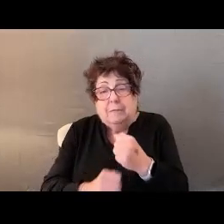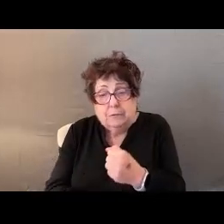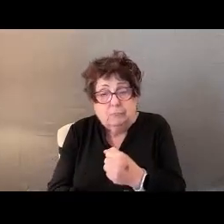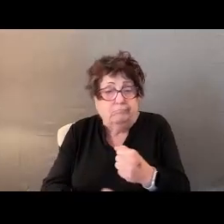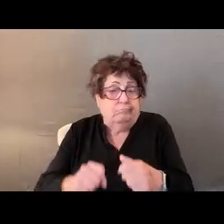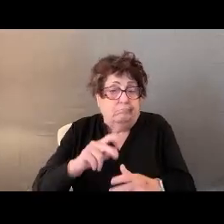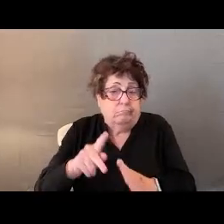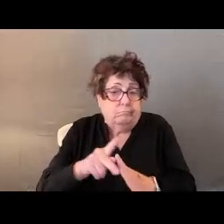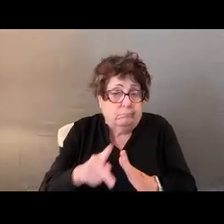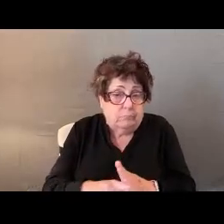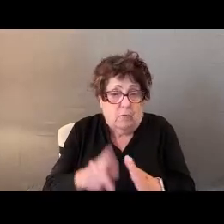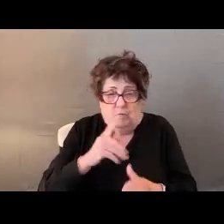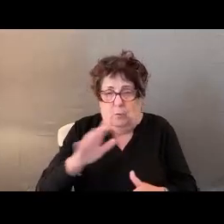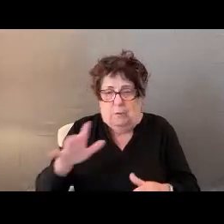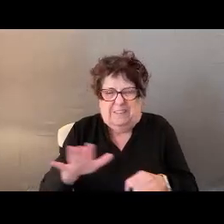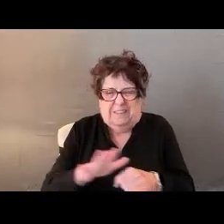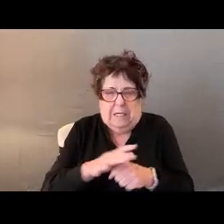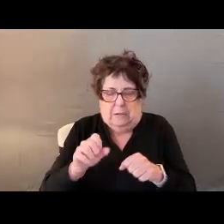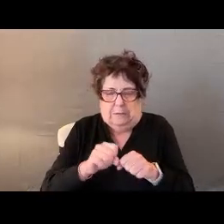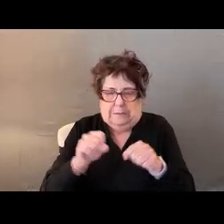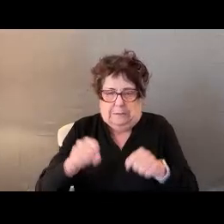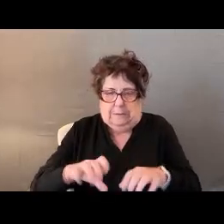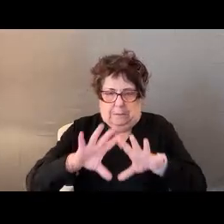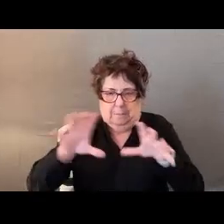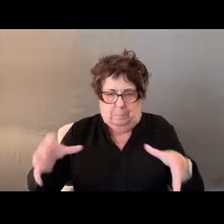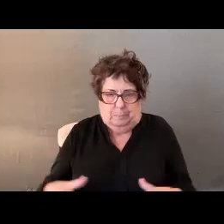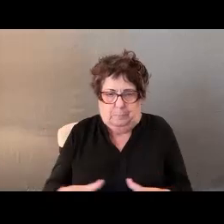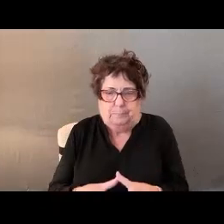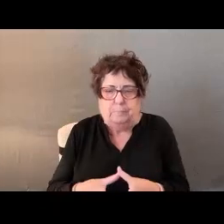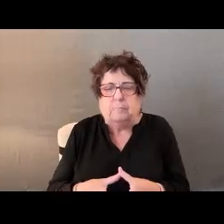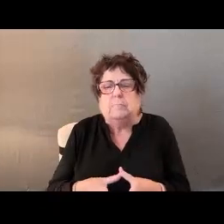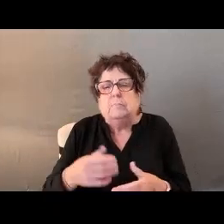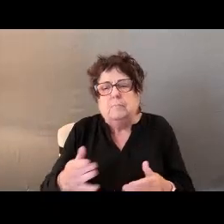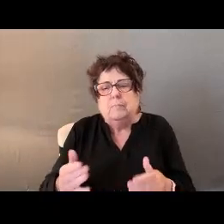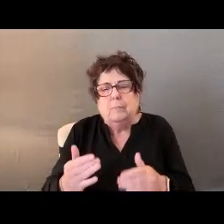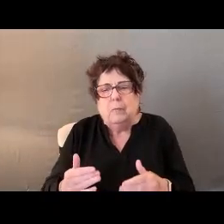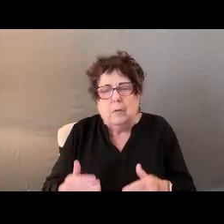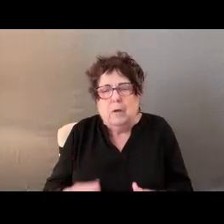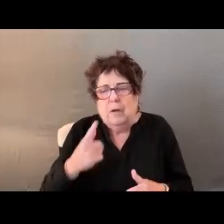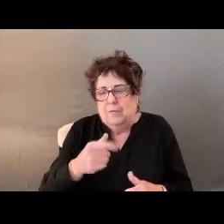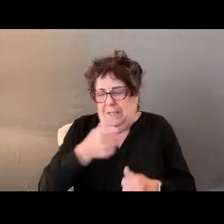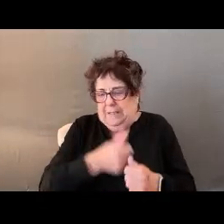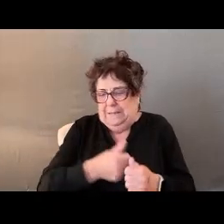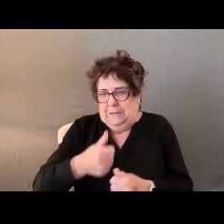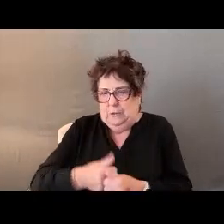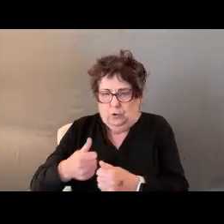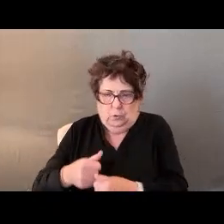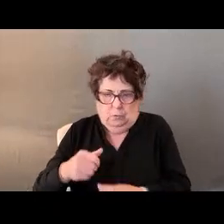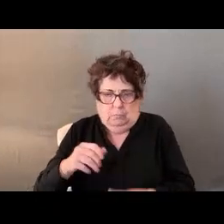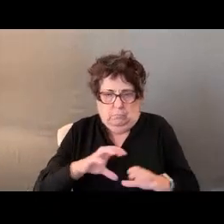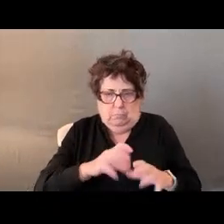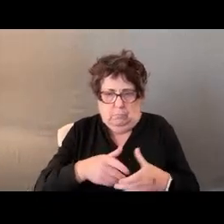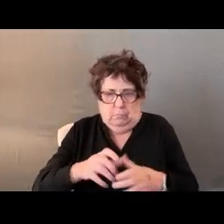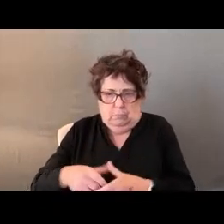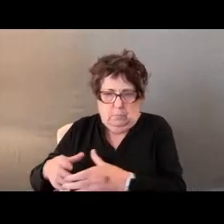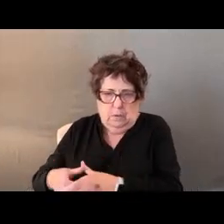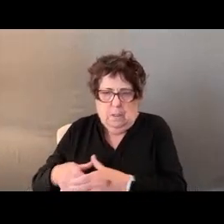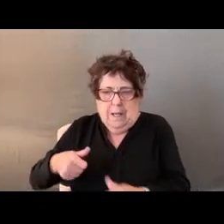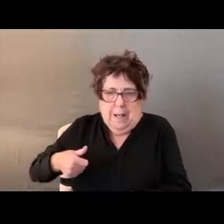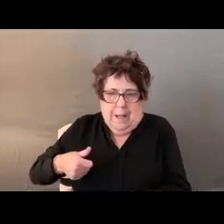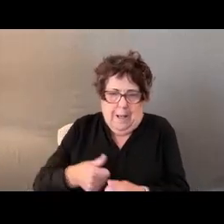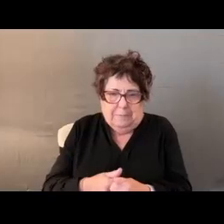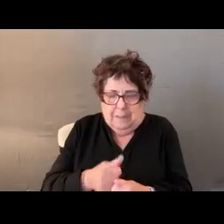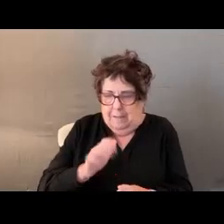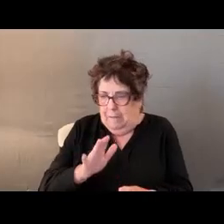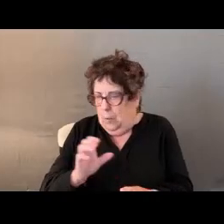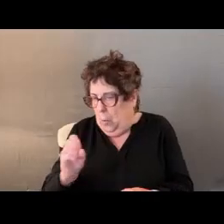The next step is for each of our entities to update their own procedures so that they are in alignment with